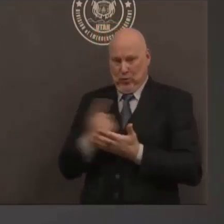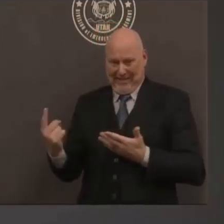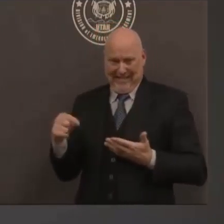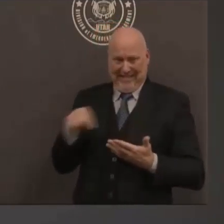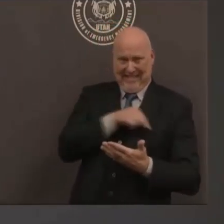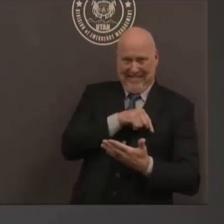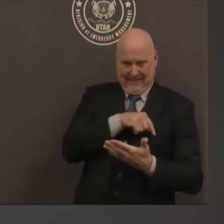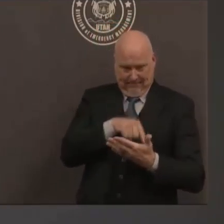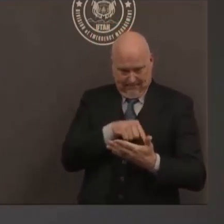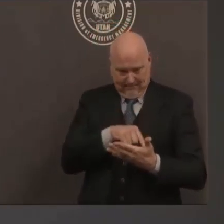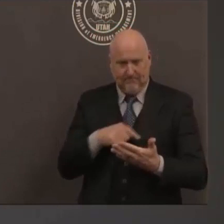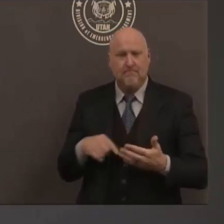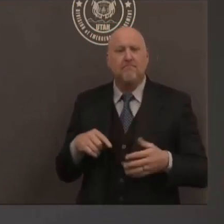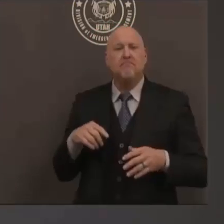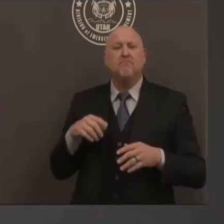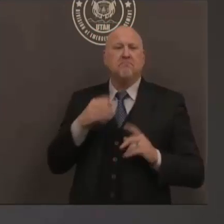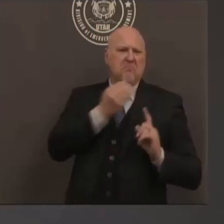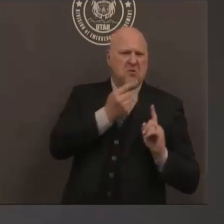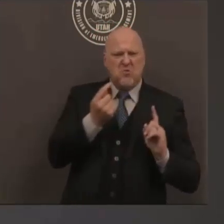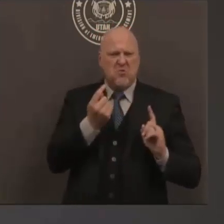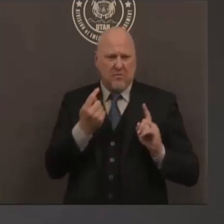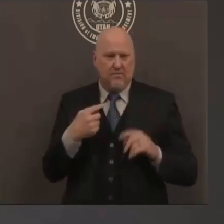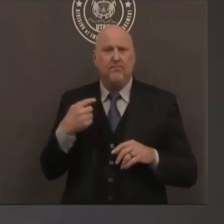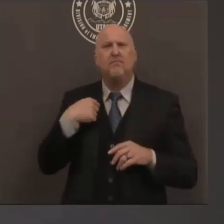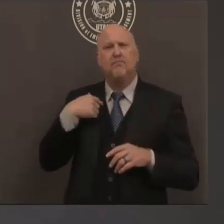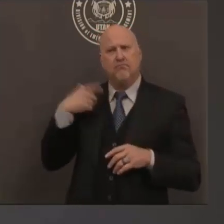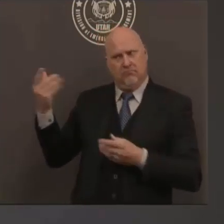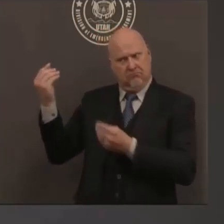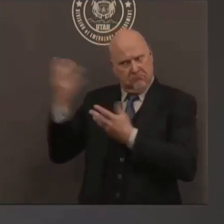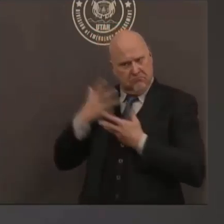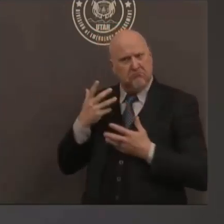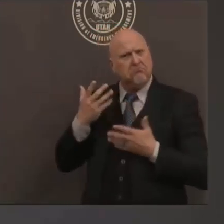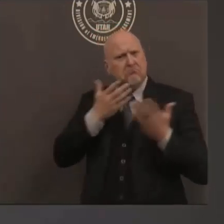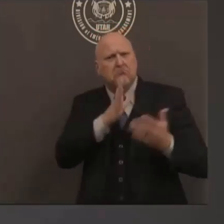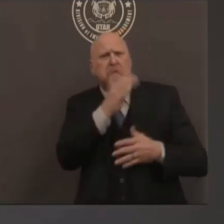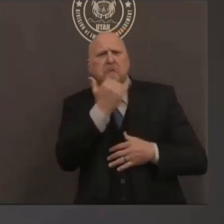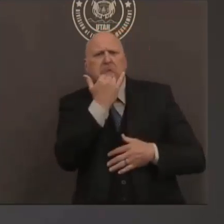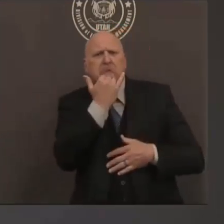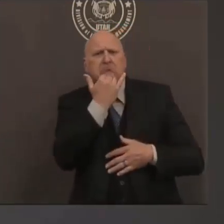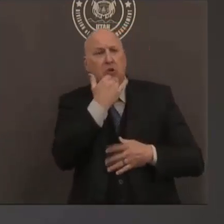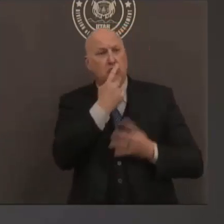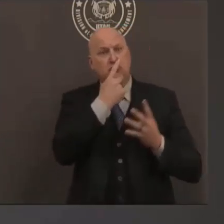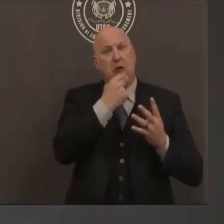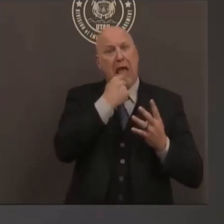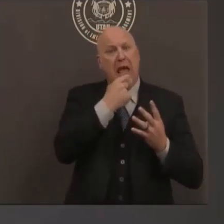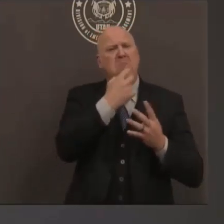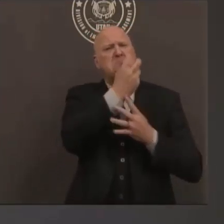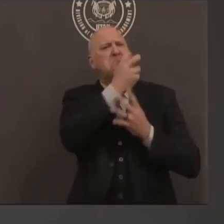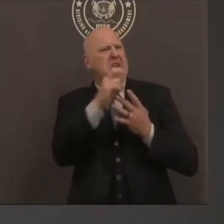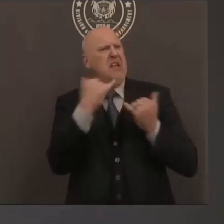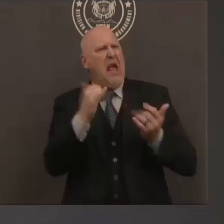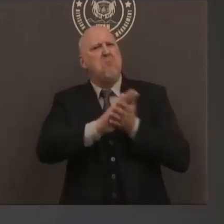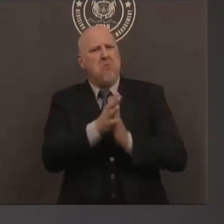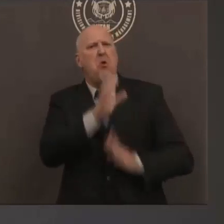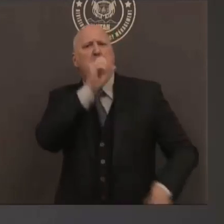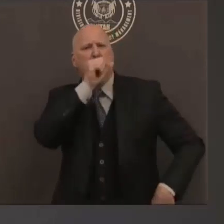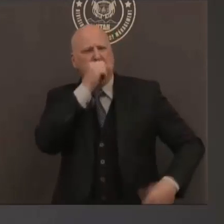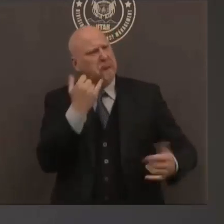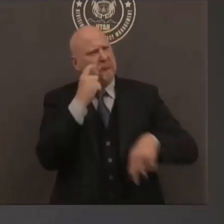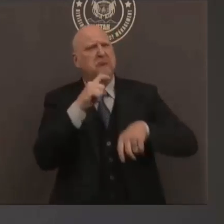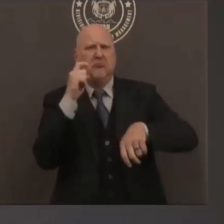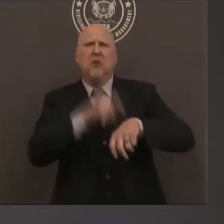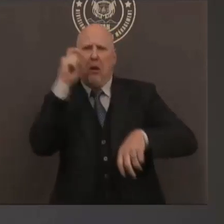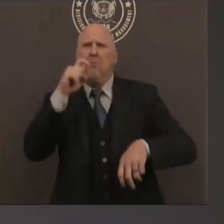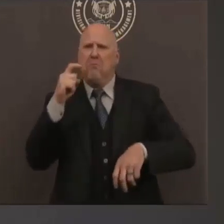state from high risk, which is red, to moderate risk, which is orange. Again, part of our efforts, our